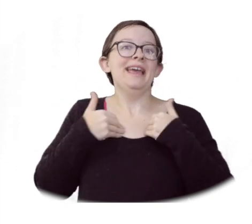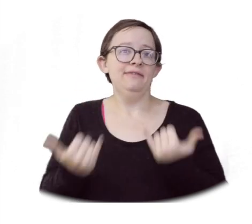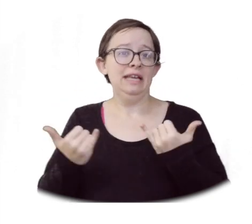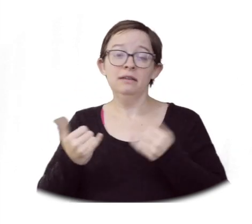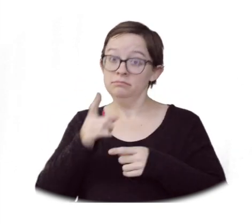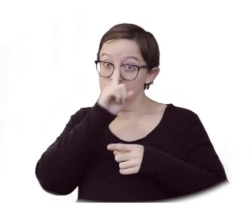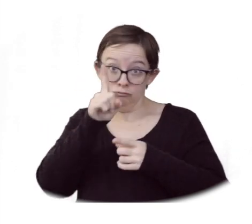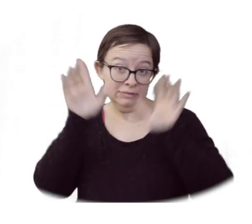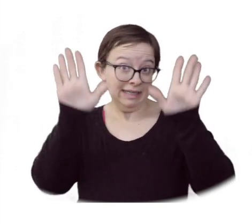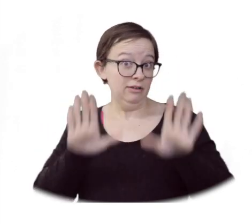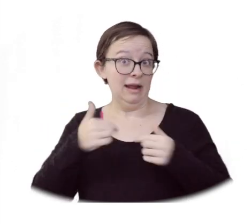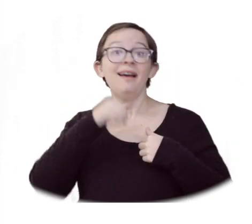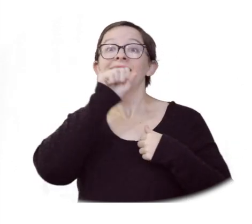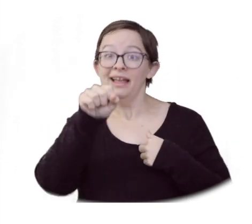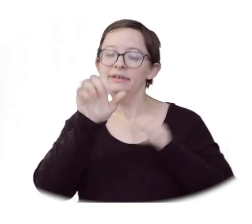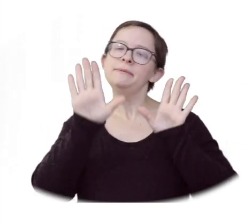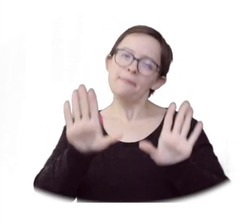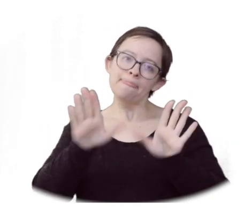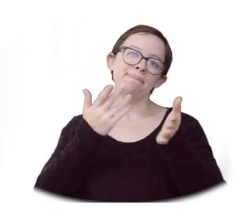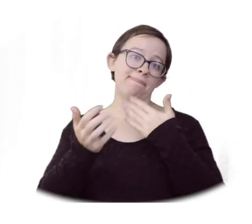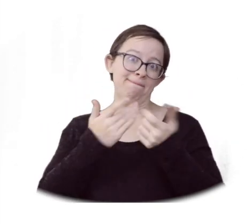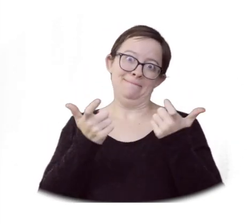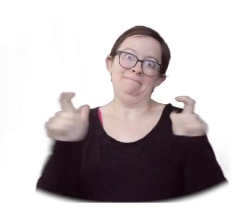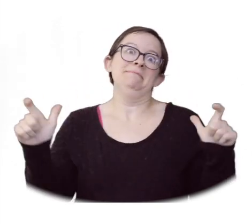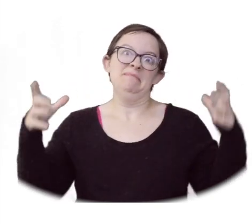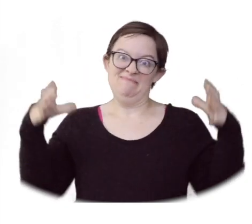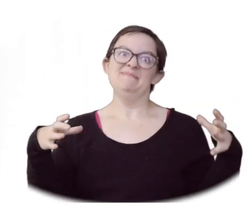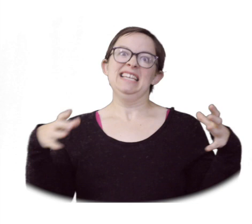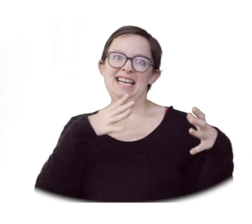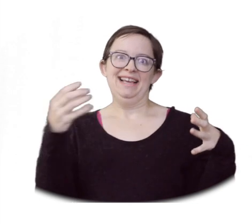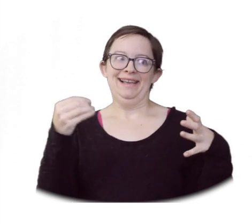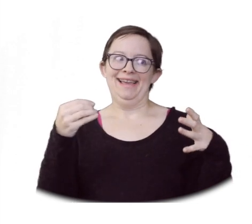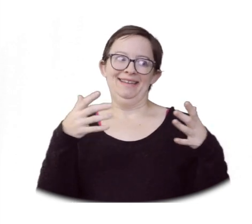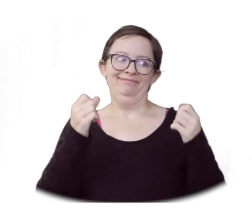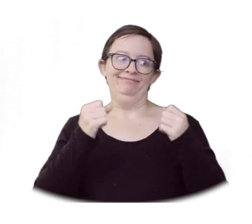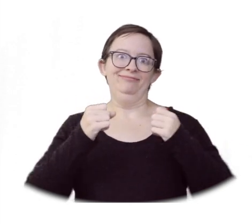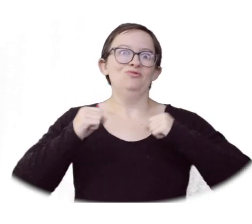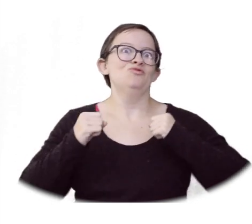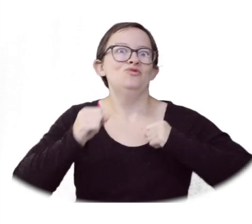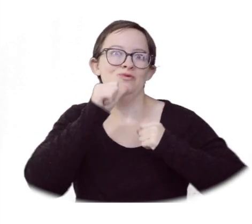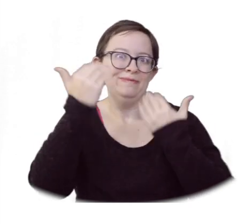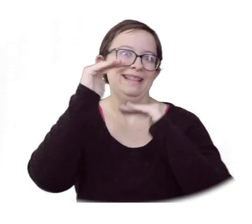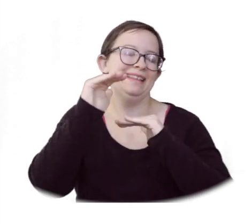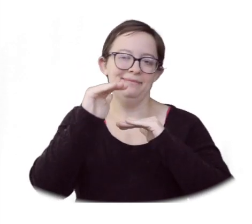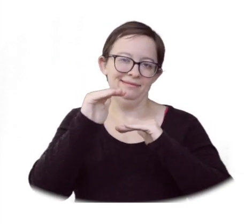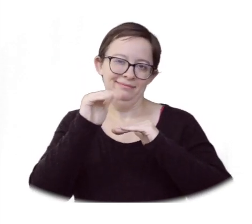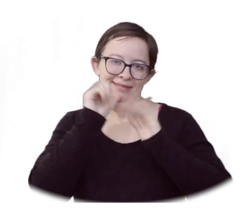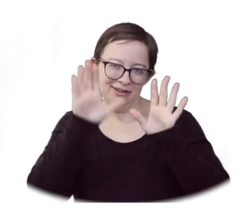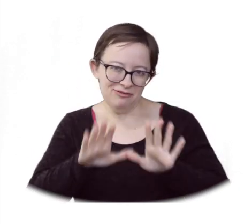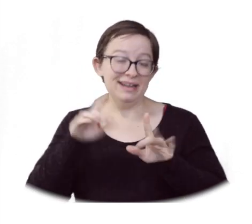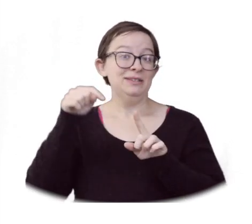of the one that we have, and it is really great. I do love it. However, it's really big and it gets in the way. And if you don't have a lot of